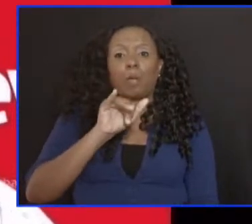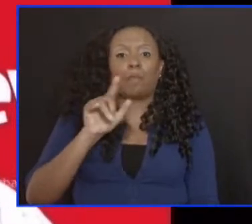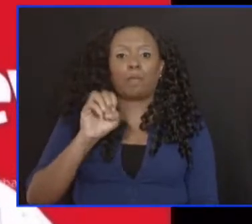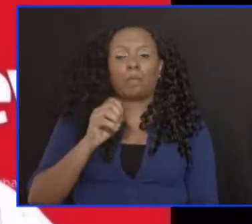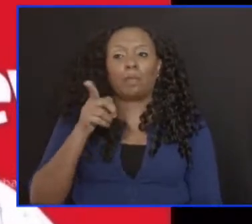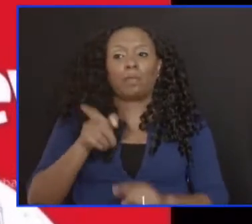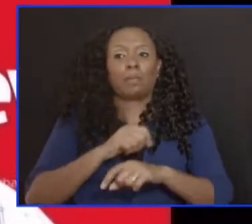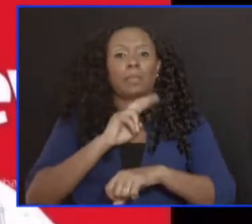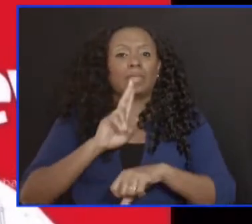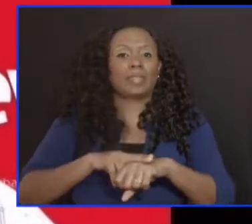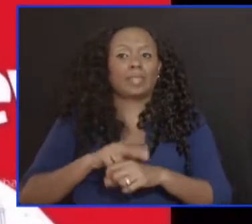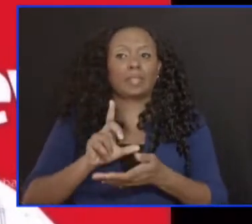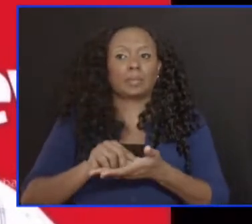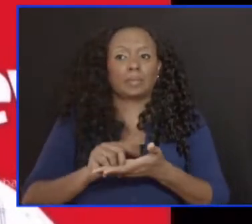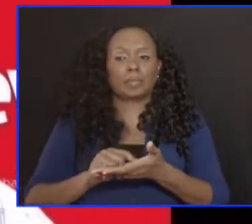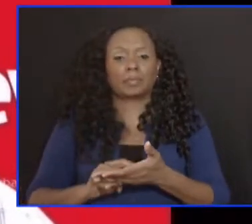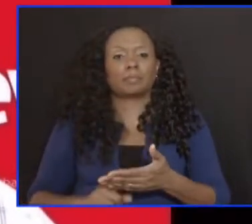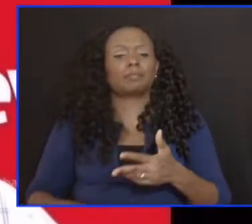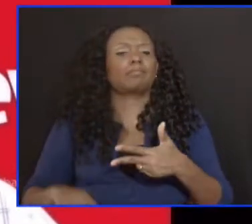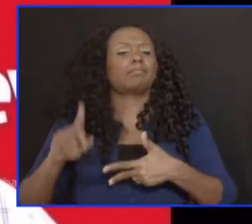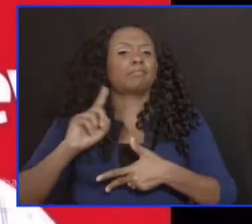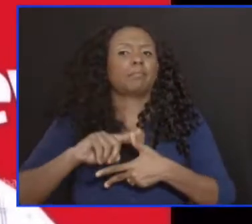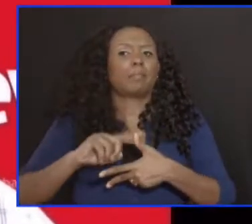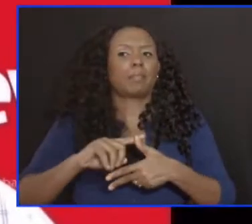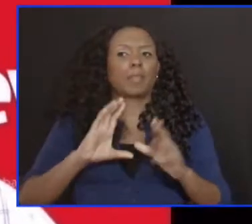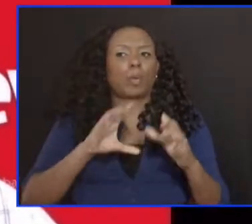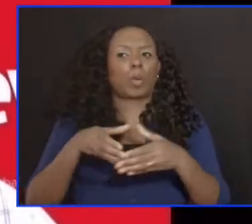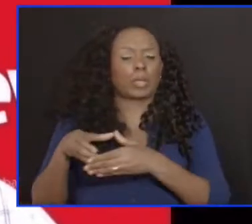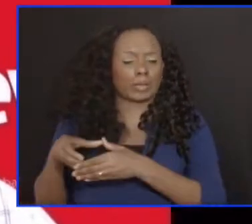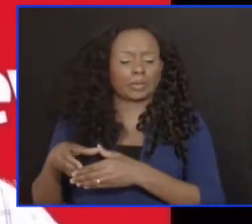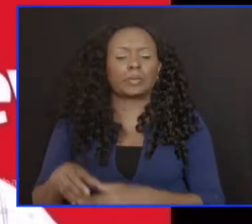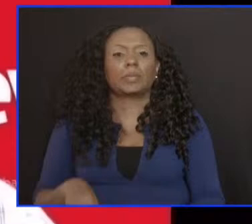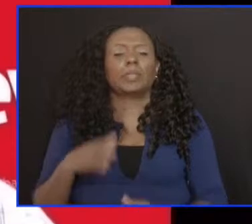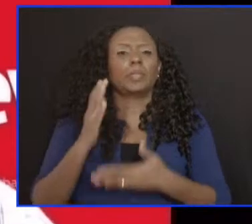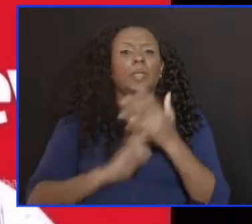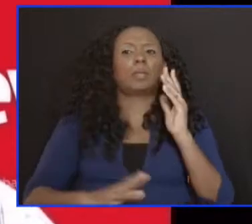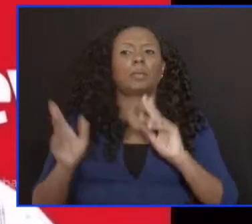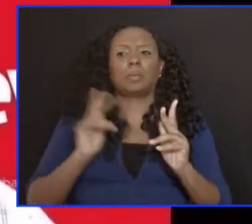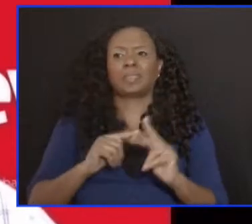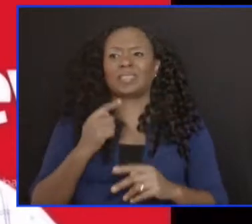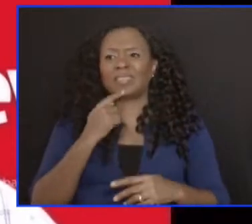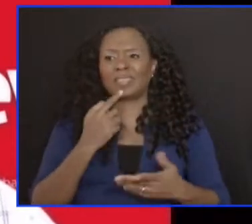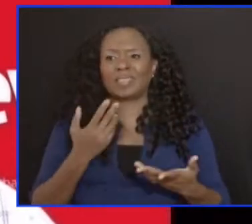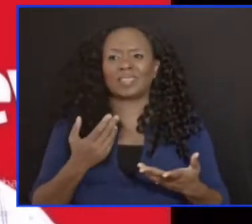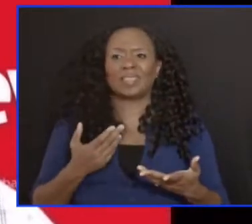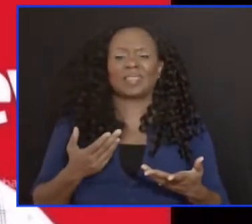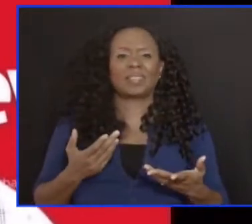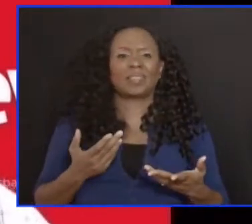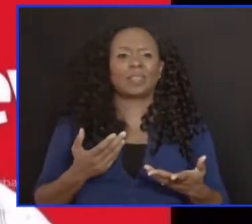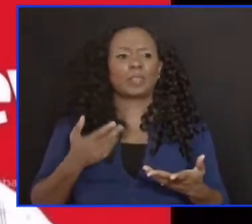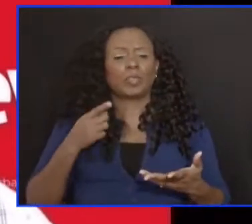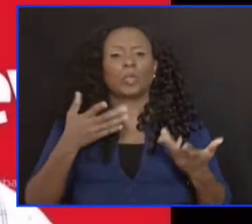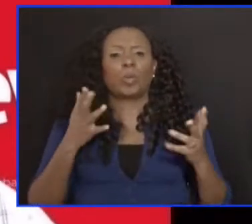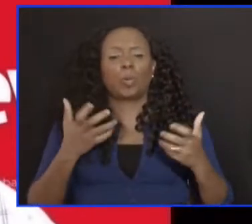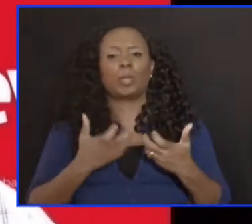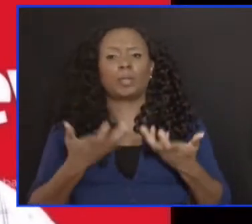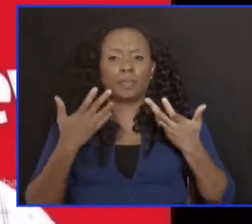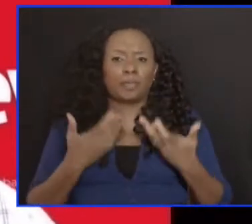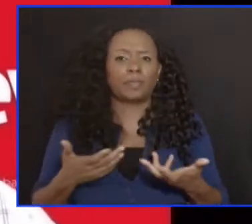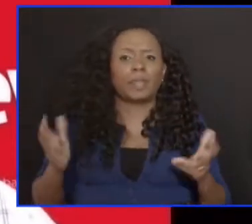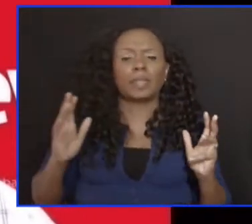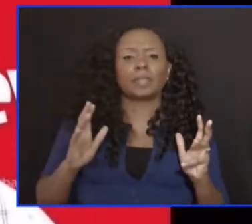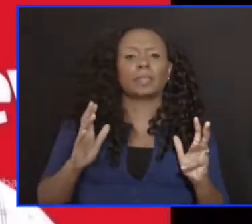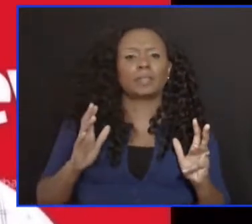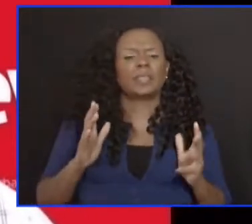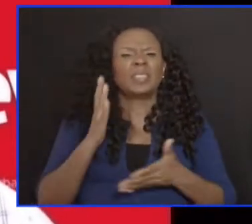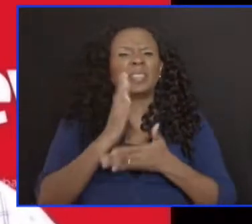question of the end of routine quarantine, there are some who might say that this is counterproductive to the idea